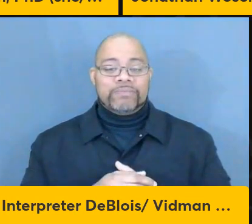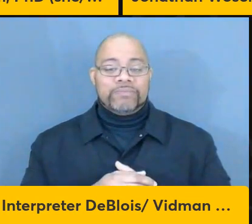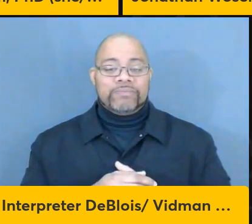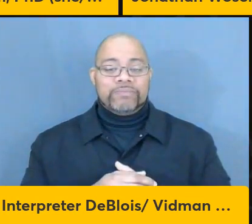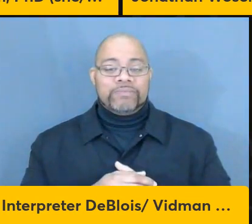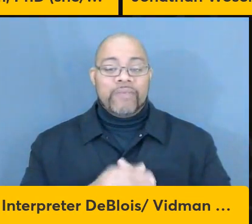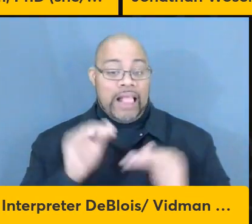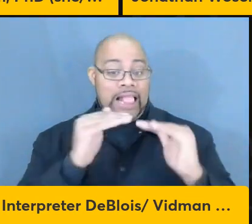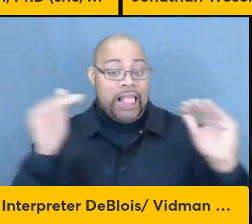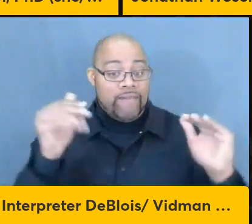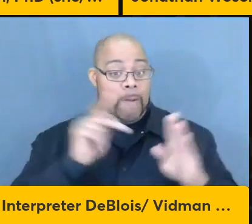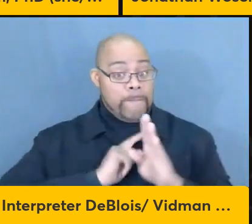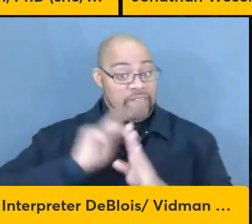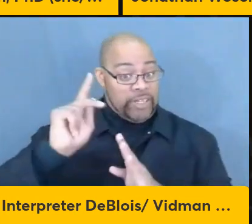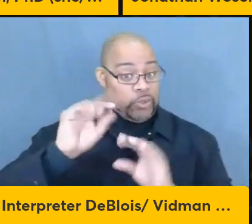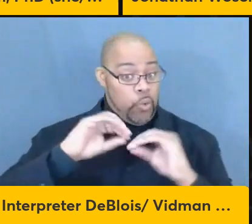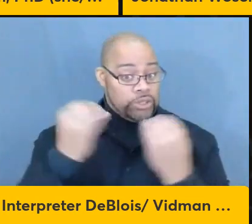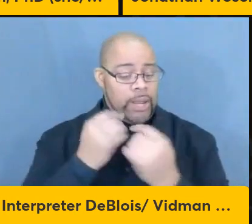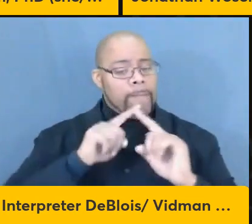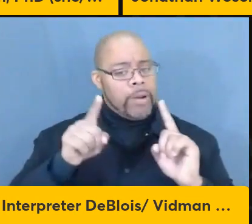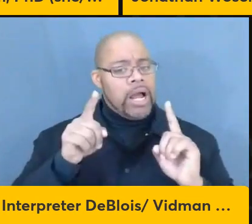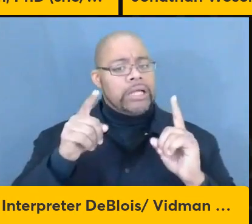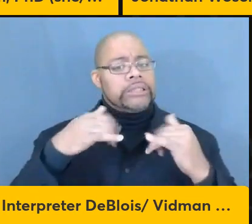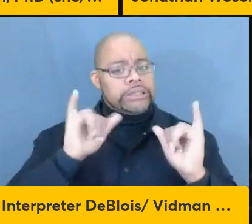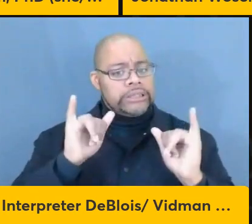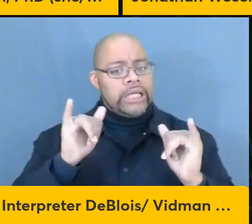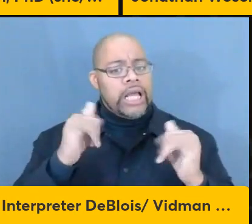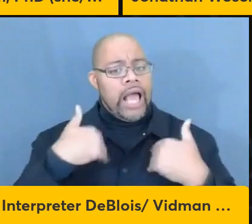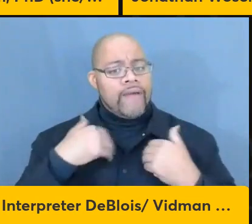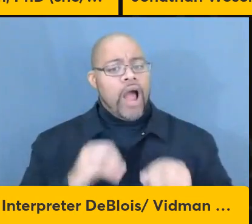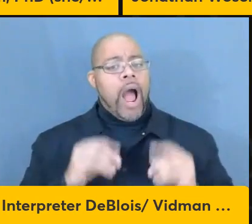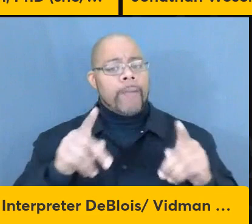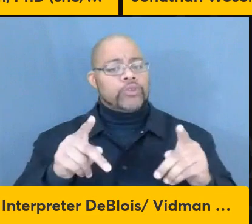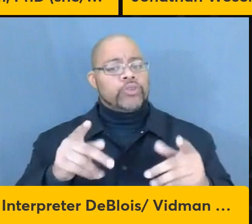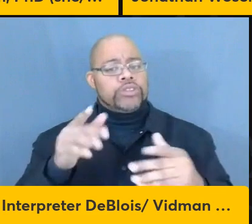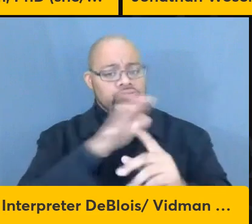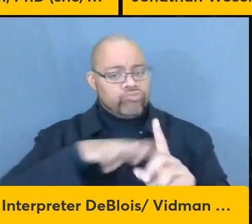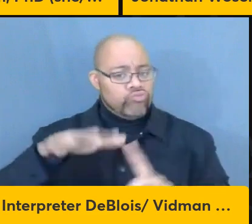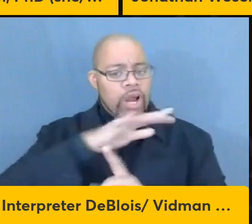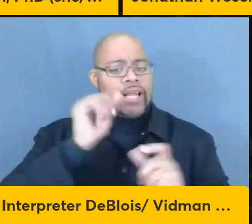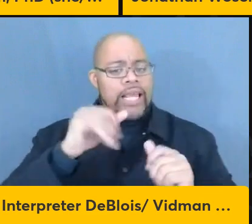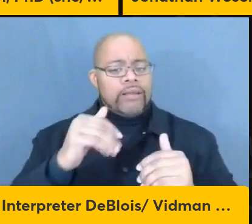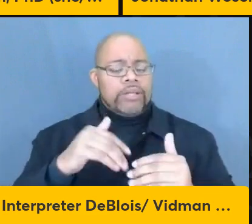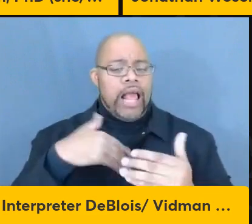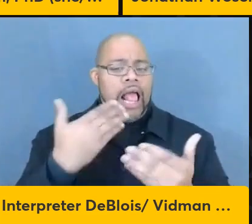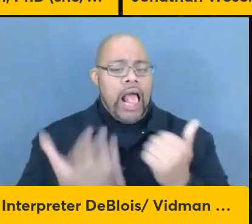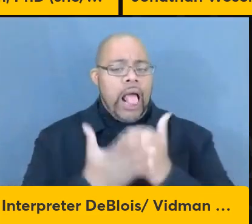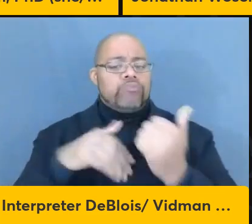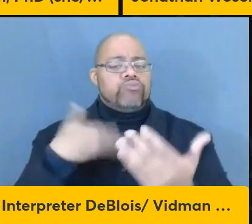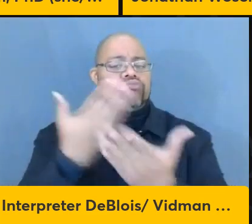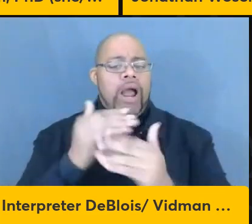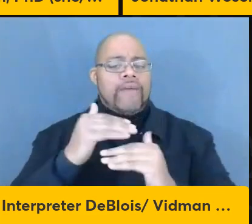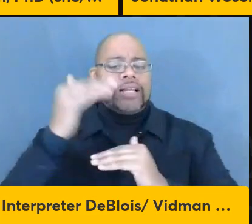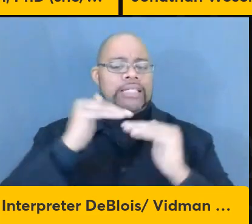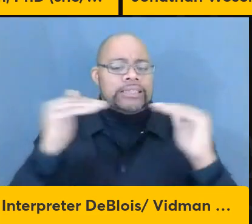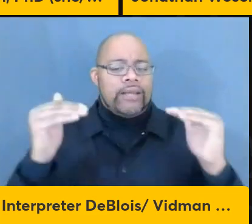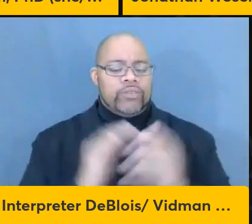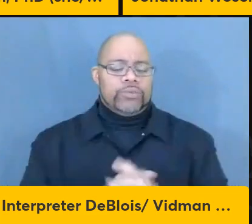at the level of professional organization, but I've explored the opportunities around me, and then that gets you to that next step, and you go from there.